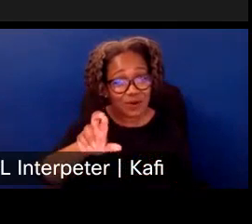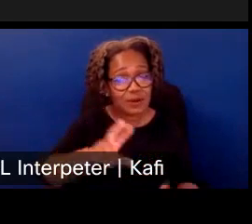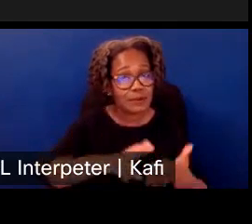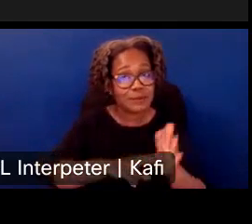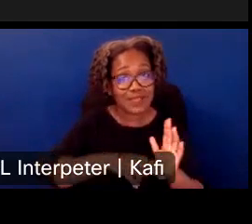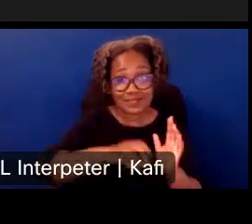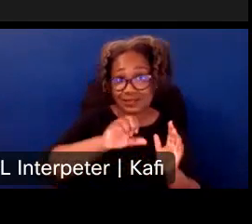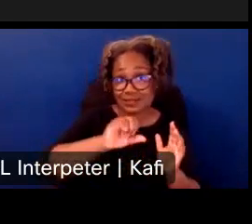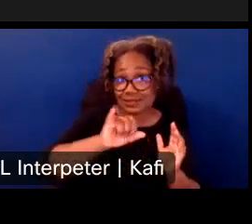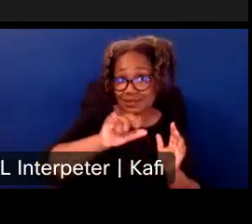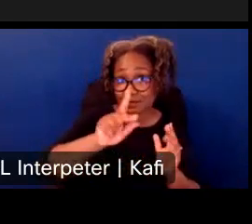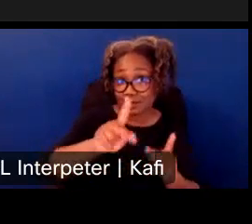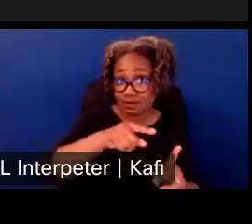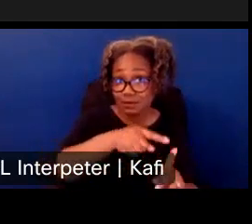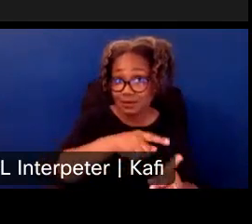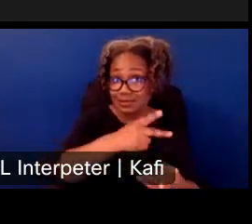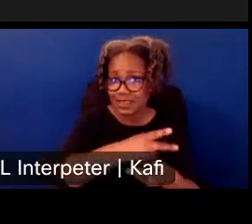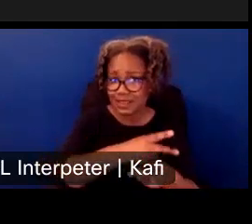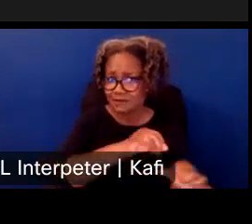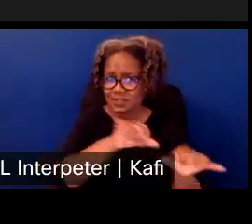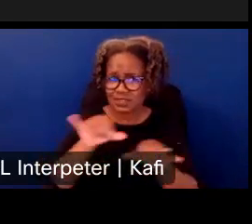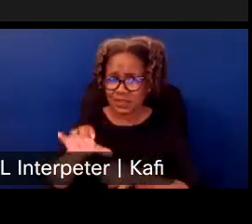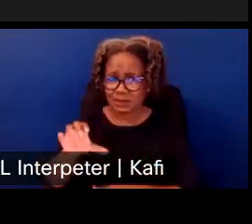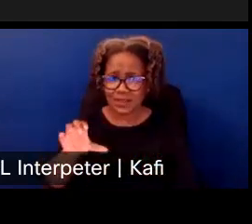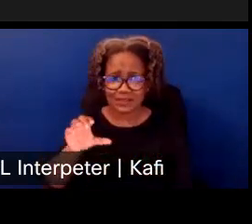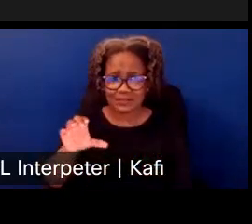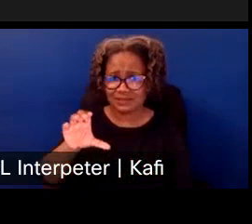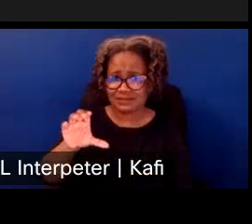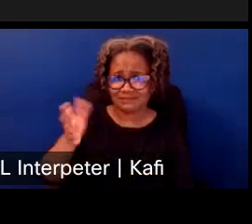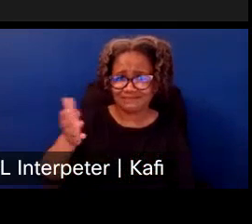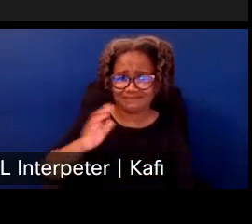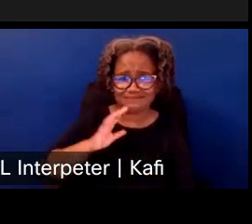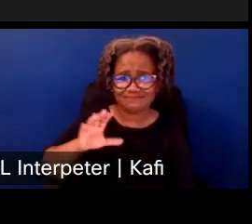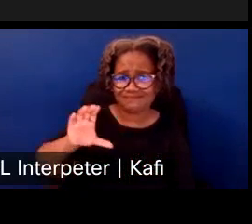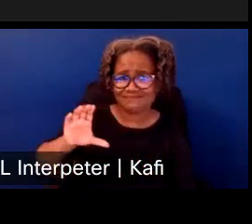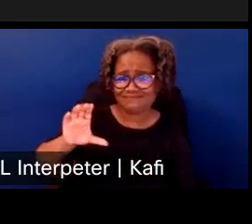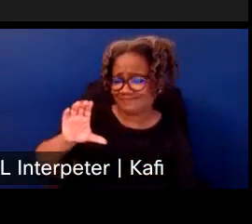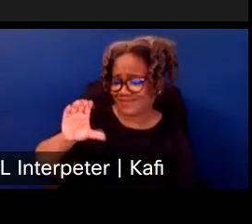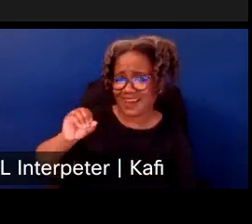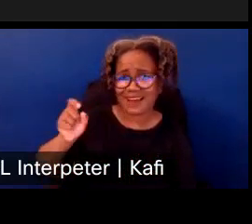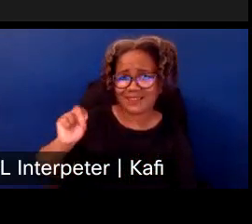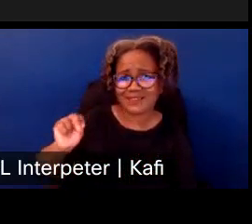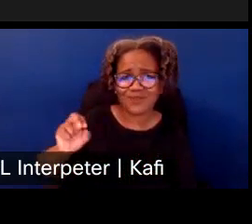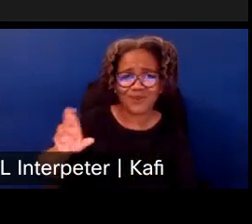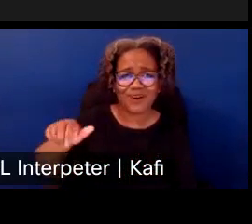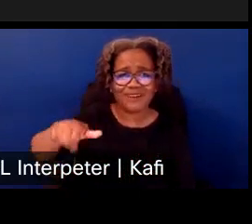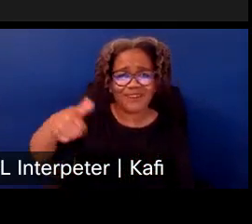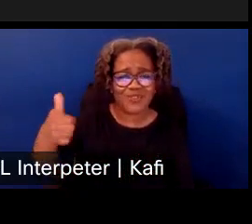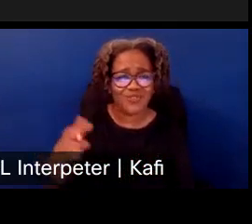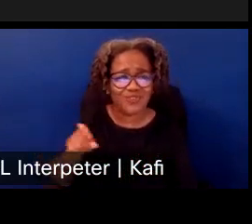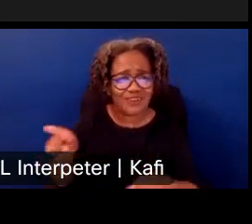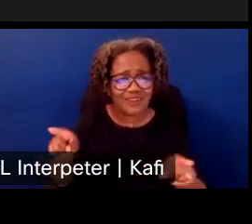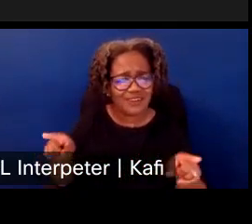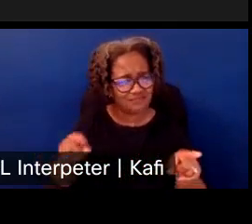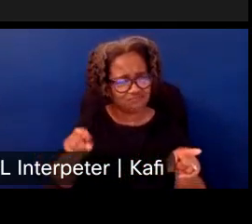if you're having it cleaned, there are different methods that you have to use if you want to keep that fiber, that blouse,